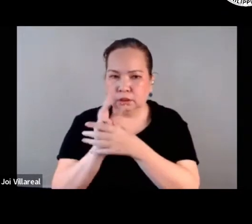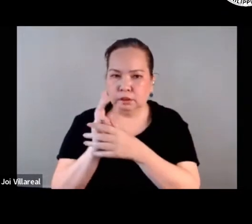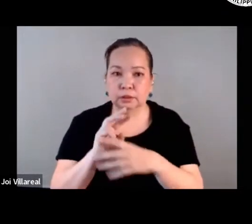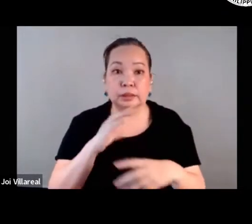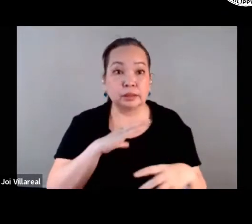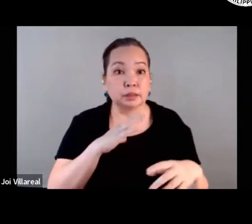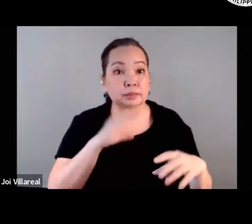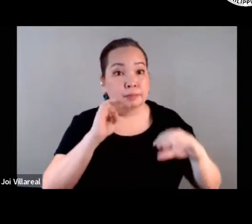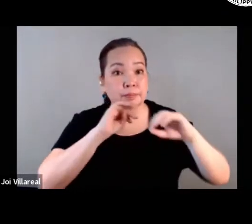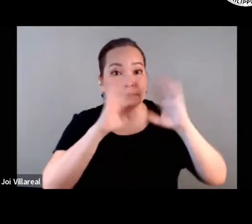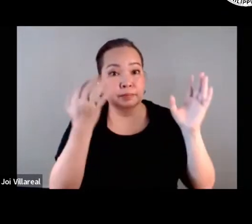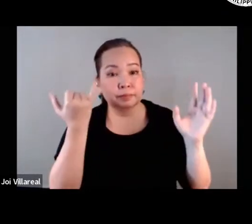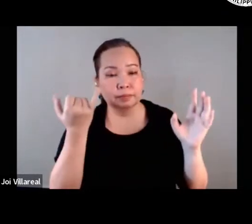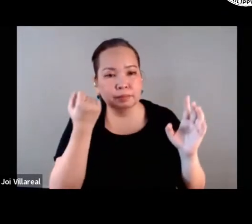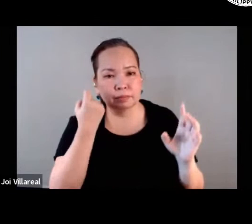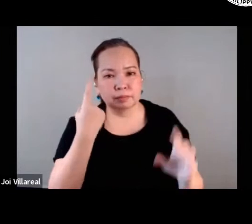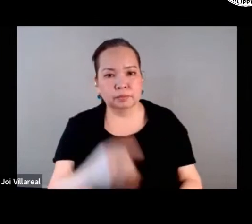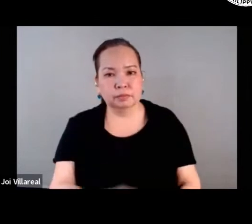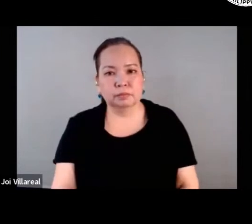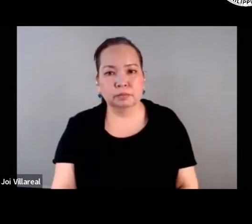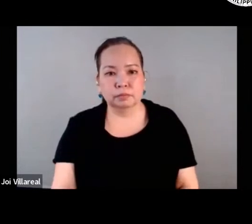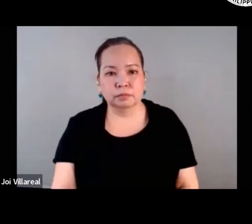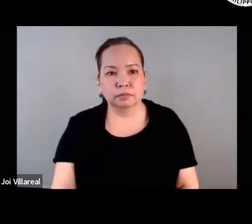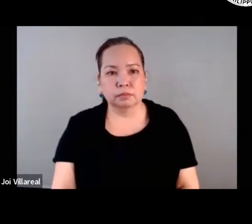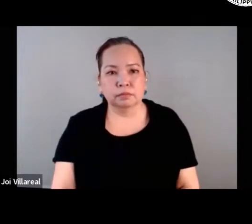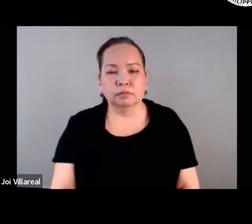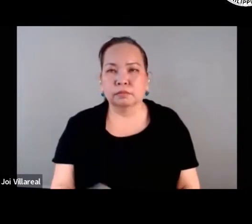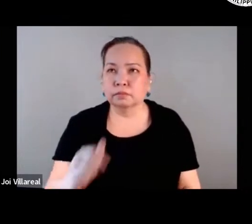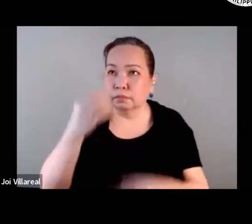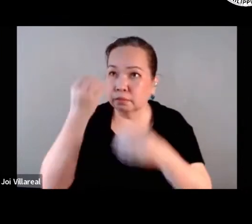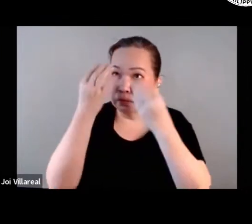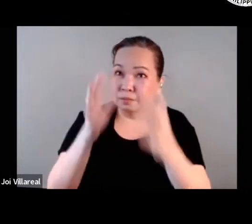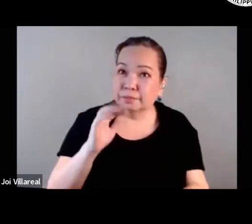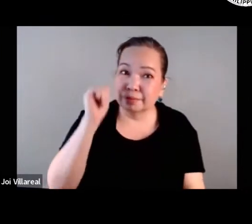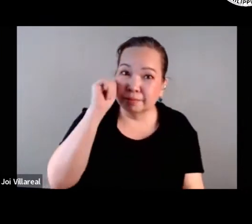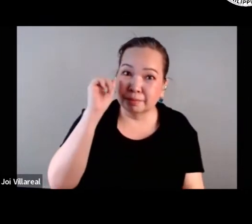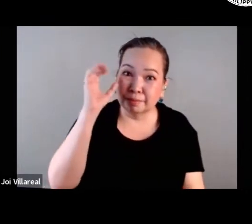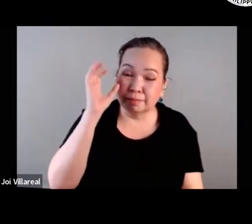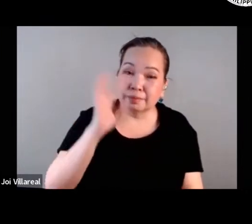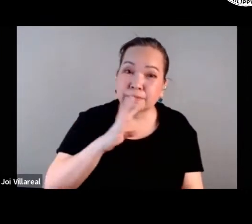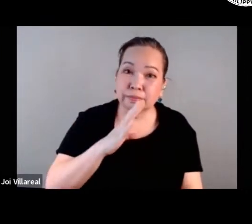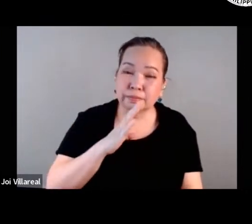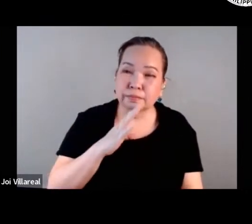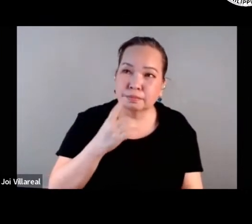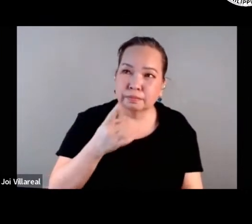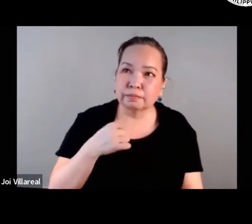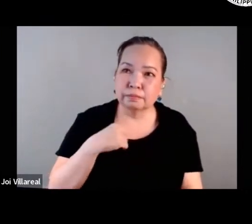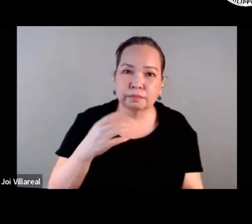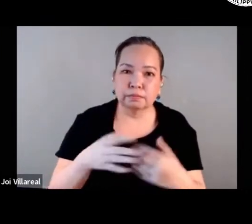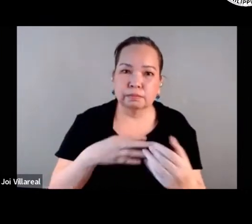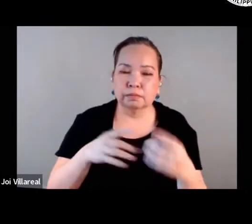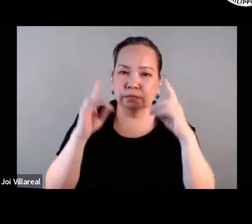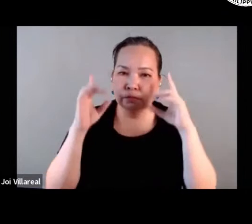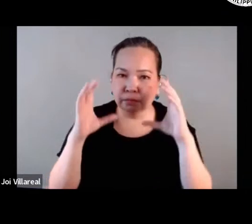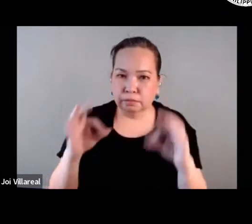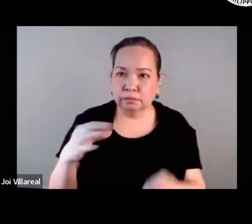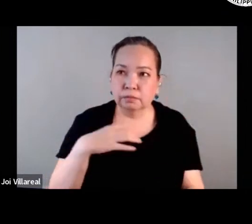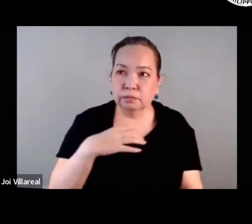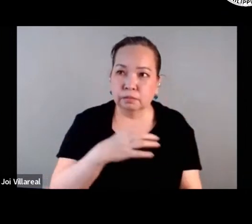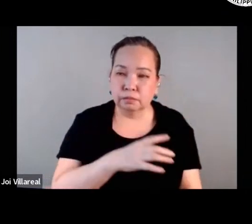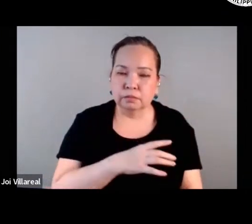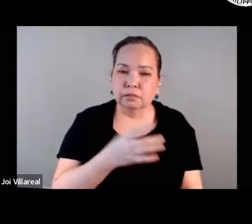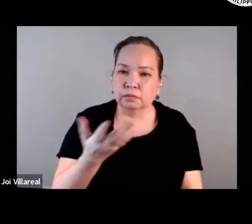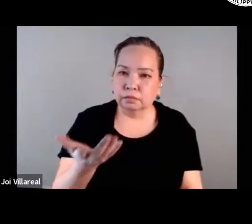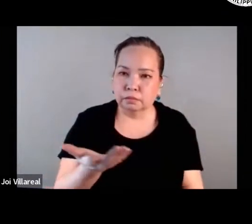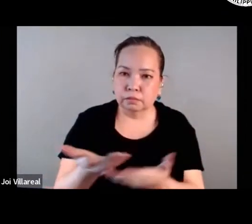Thank you very much po. Nice ko lang po ipatid sa inyo na kung ano man mo ang magiging pasya ng committee na ito, hinggil po